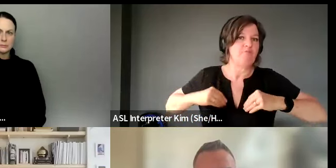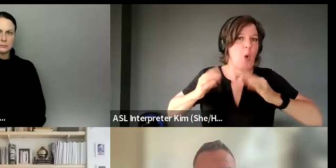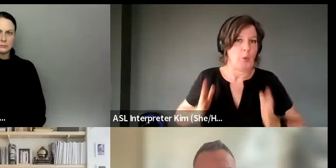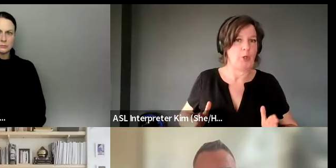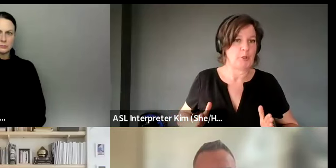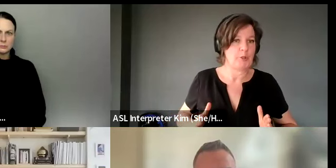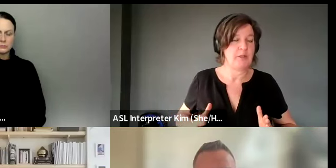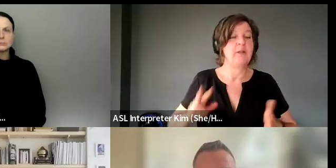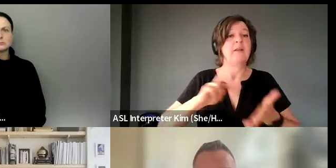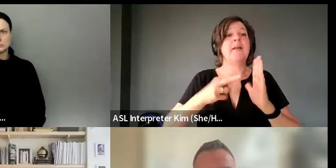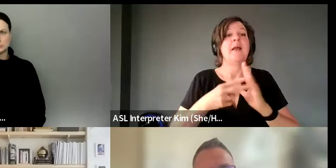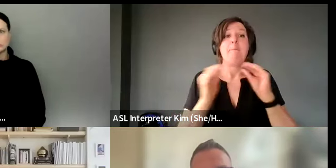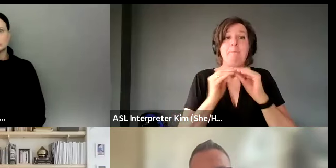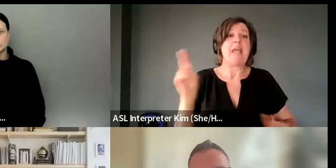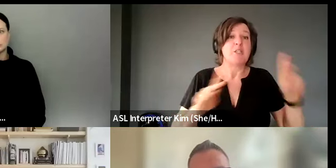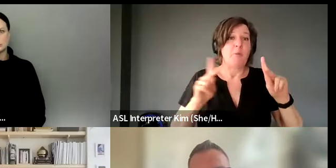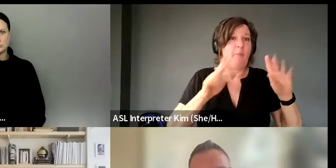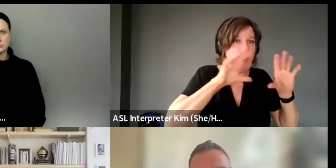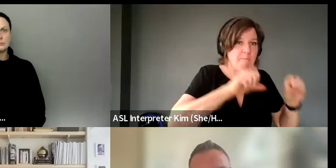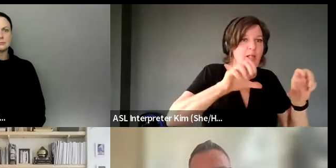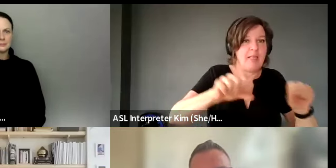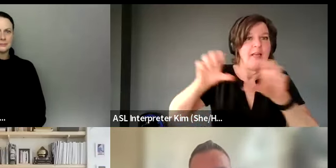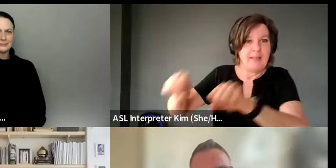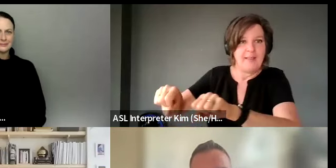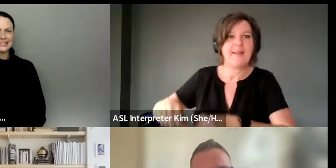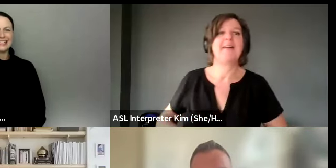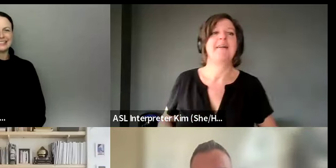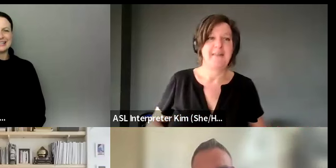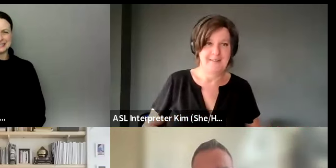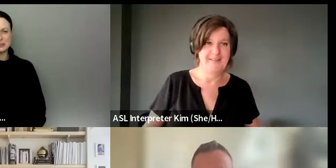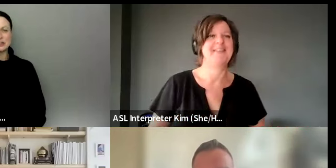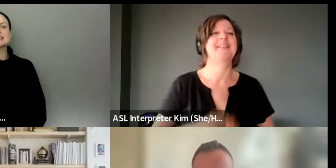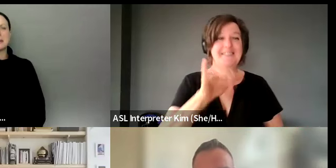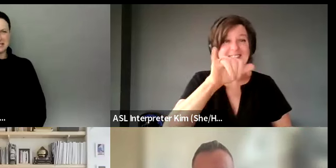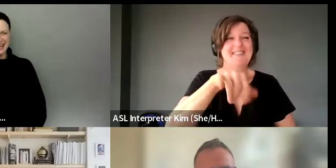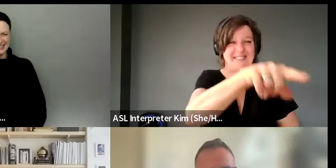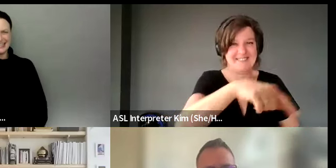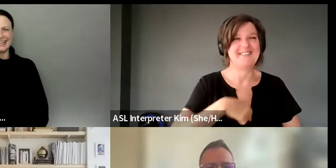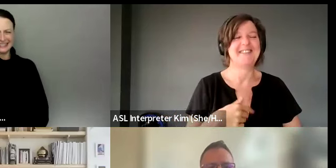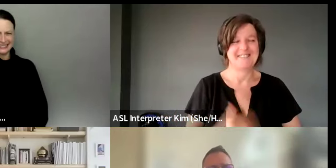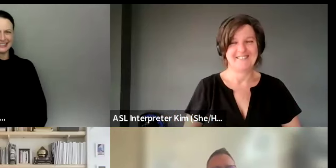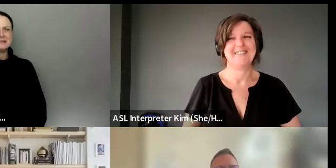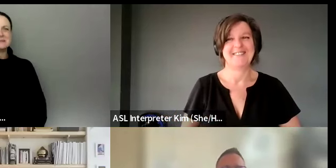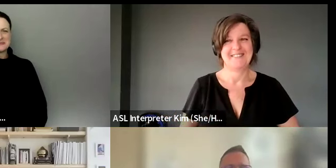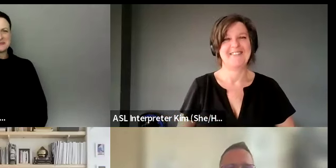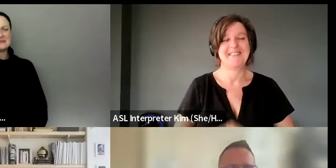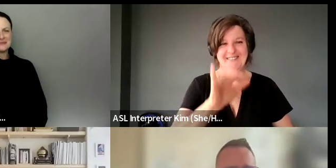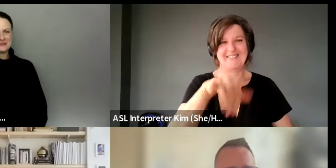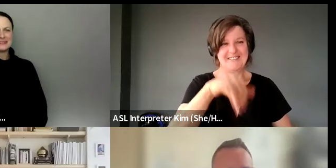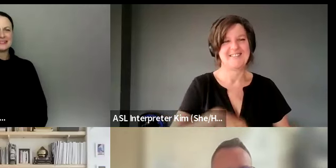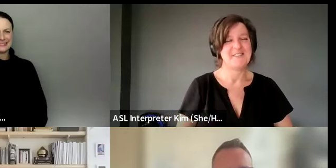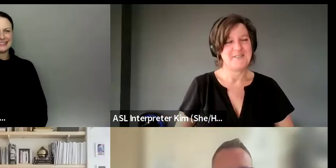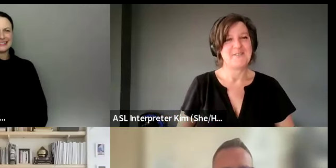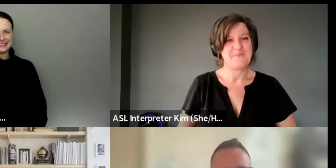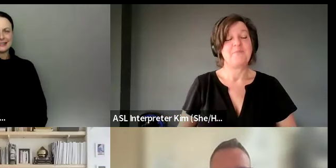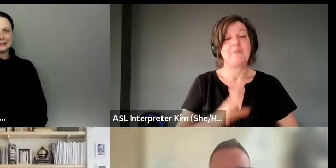have more people owning different things. And then again is, yeah. Yes. Three steps. Got it. Yeah. Yeah.